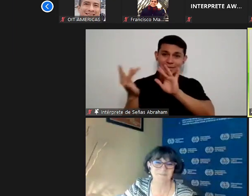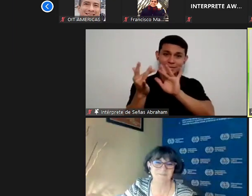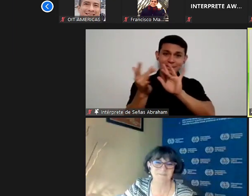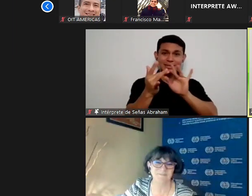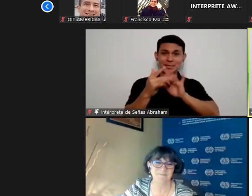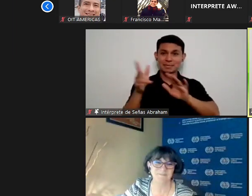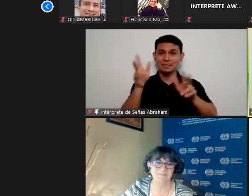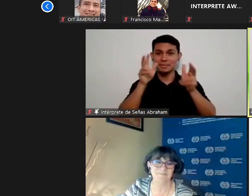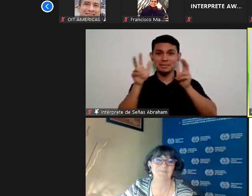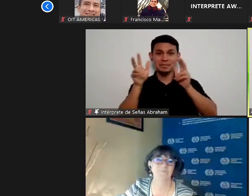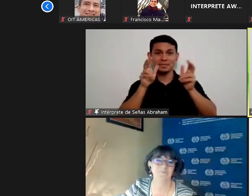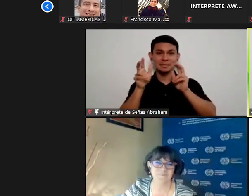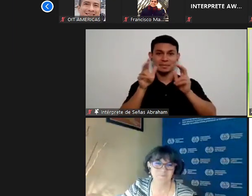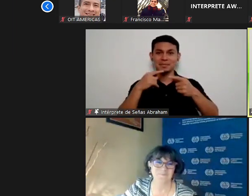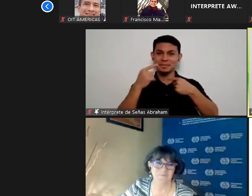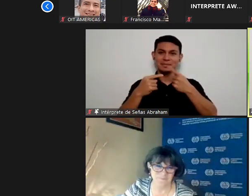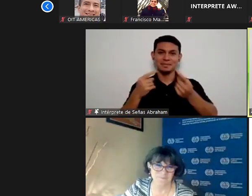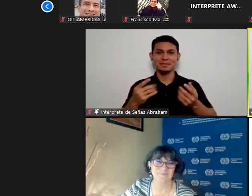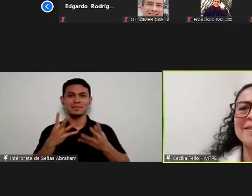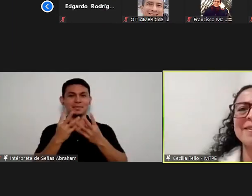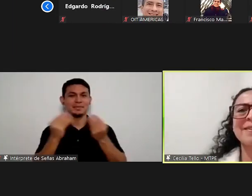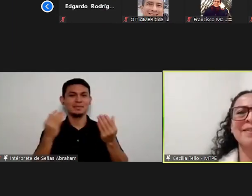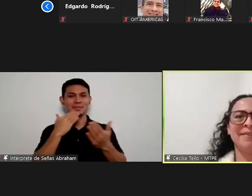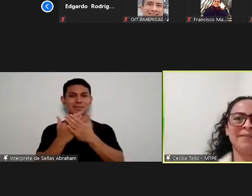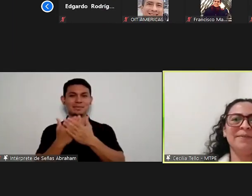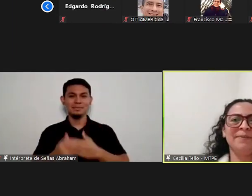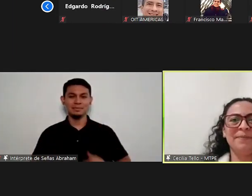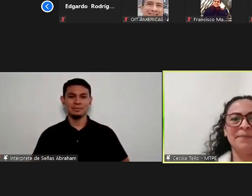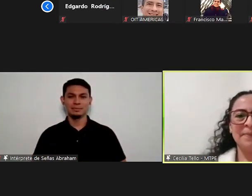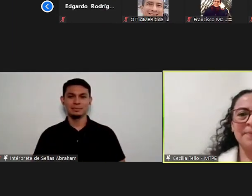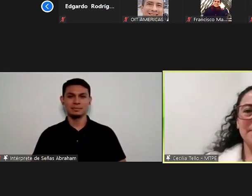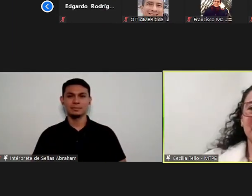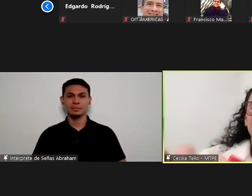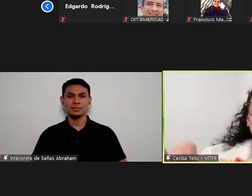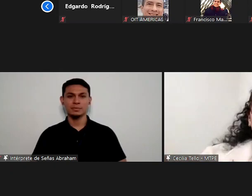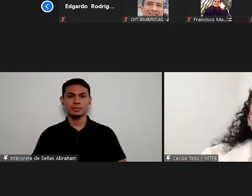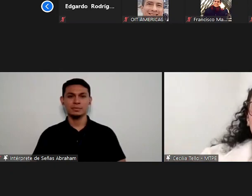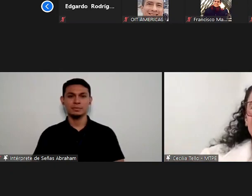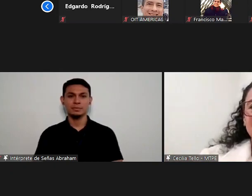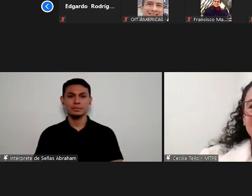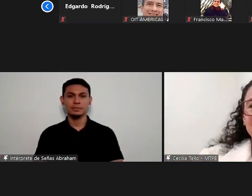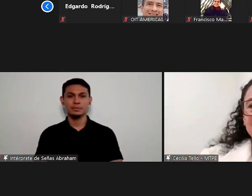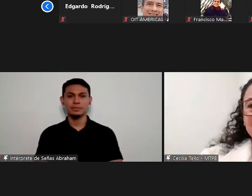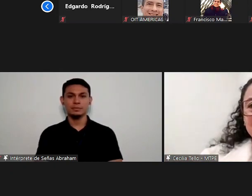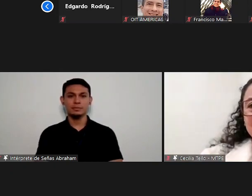here listening to our comments thank you very much